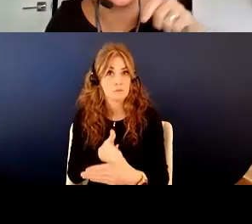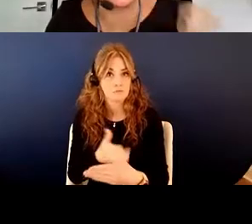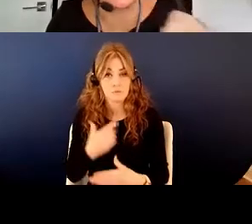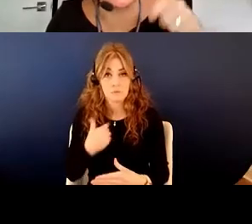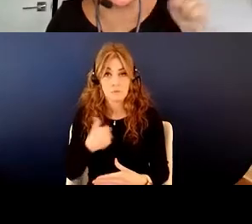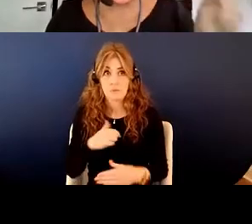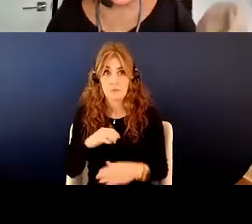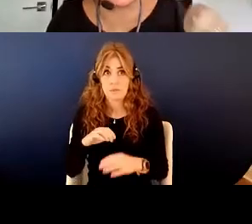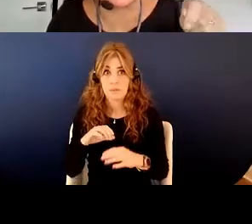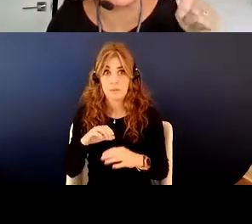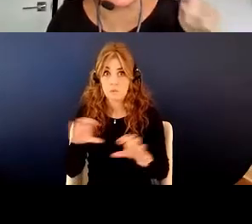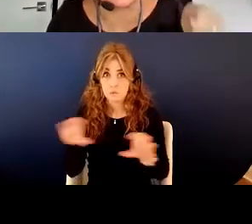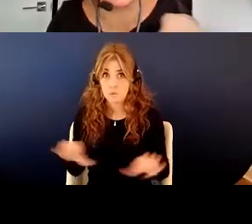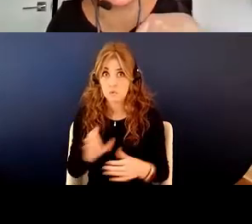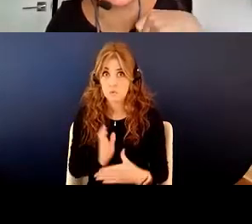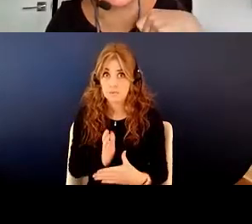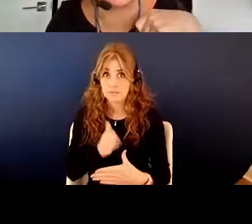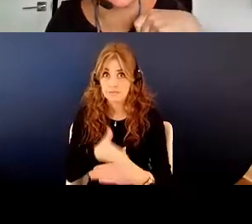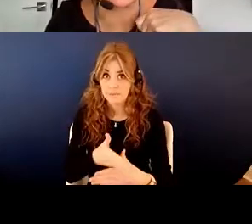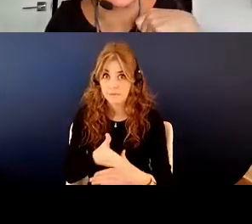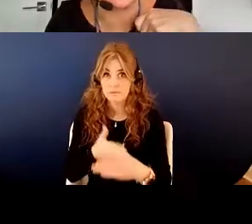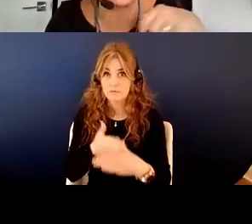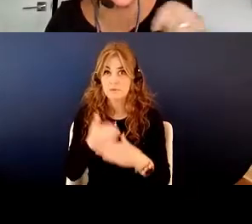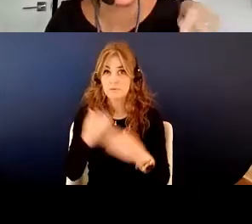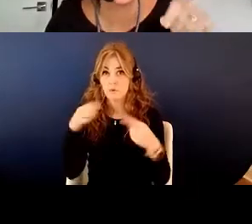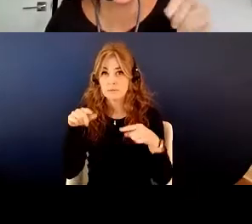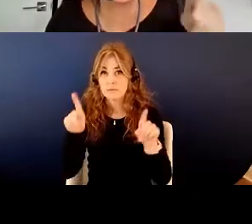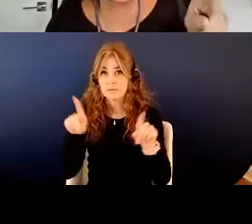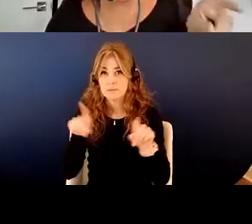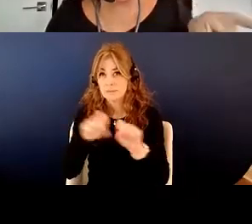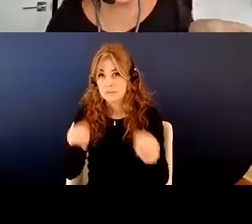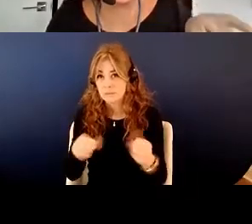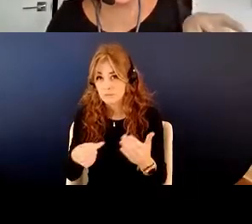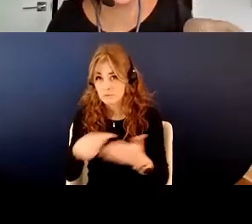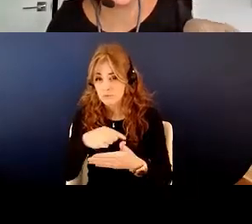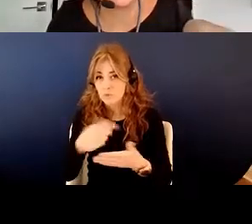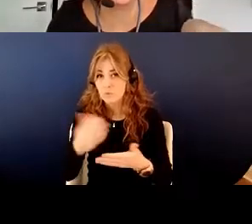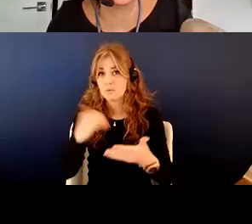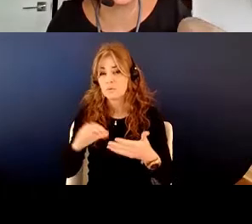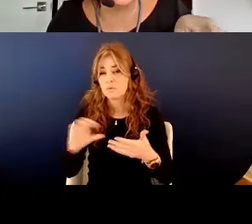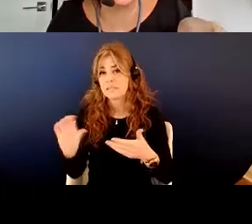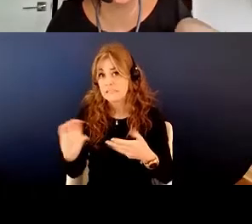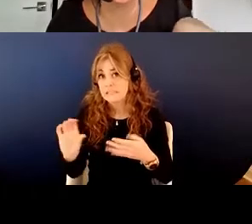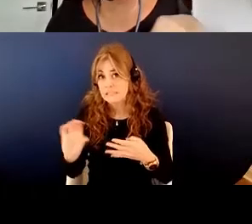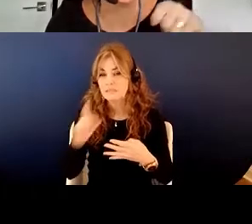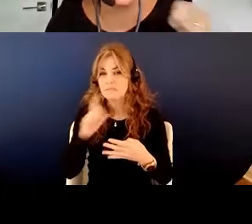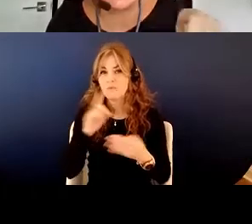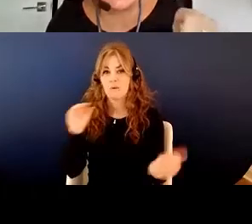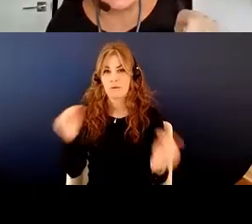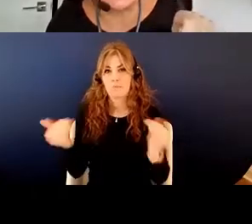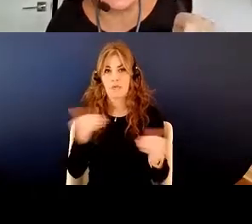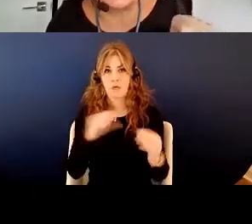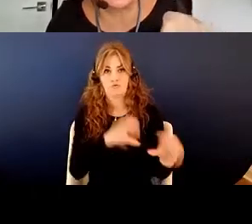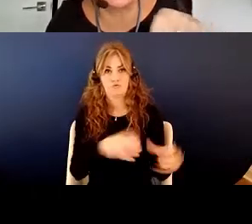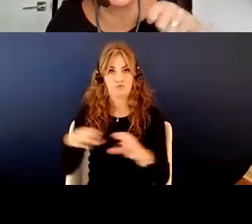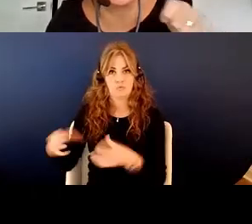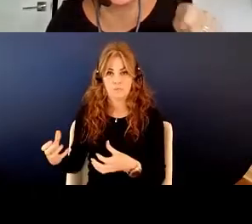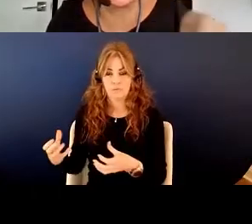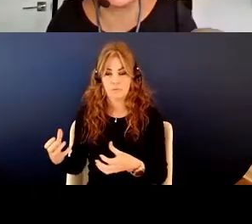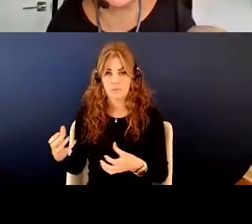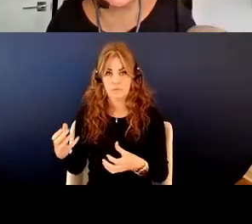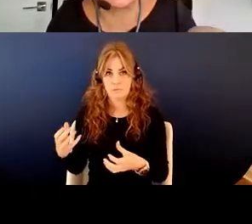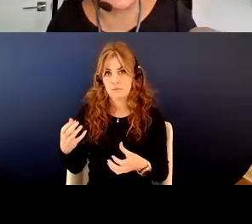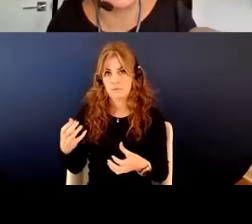an intervention or effectiveness systematic review. C for comparison group. So what kind of comparison group